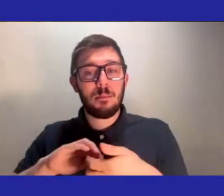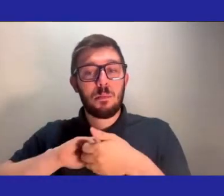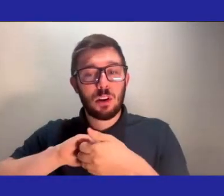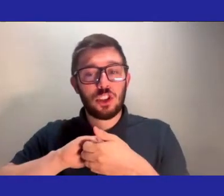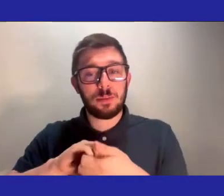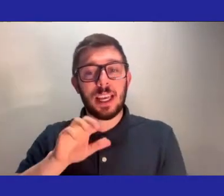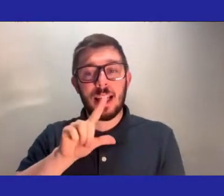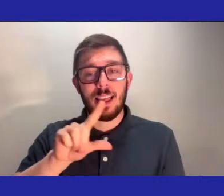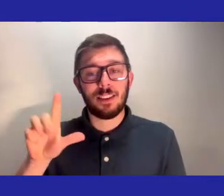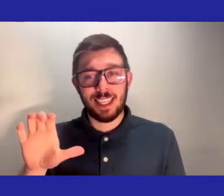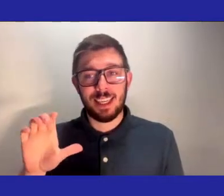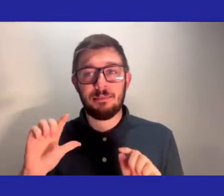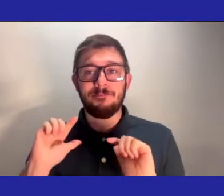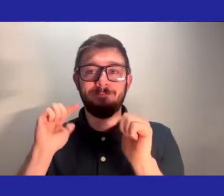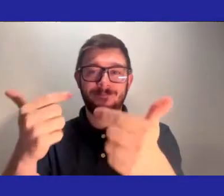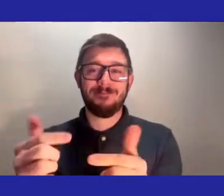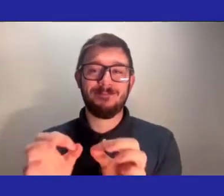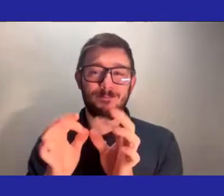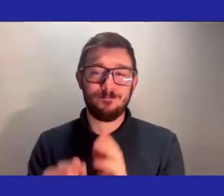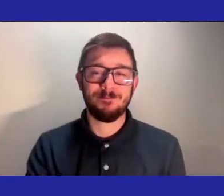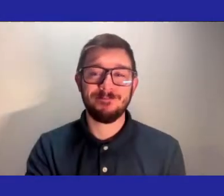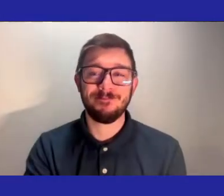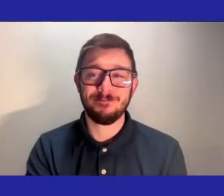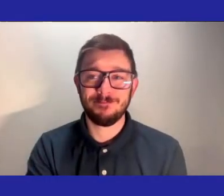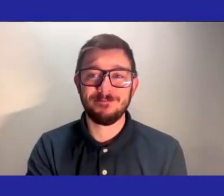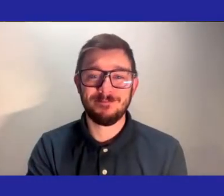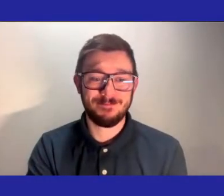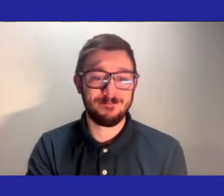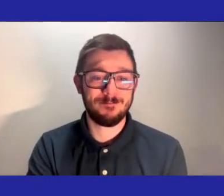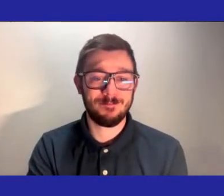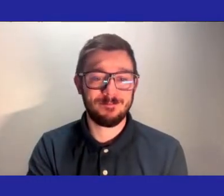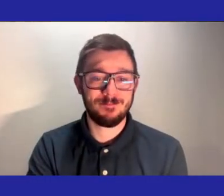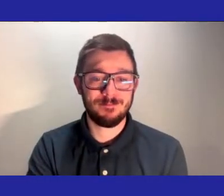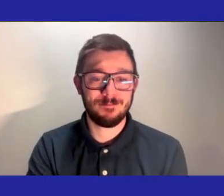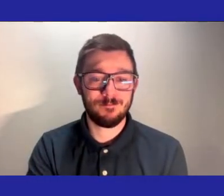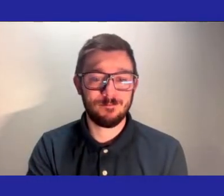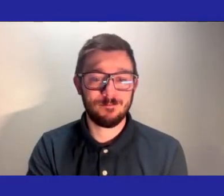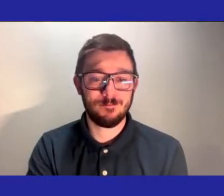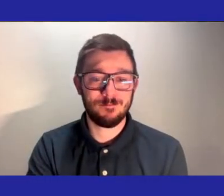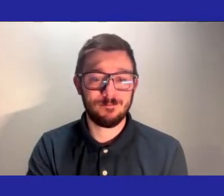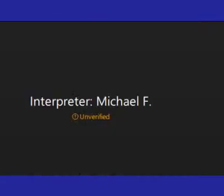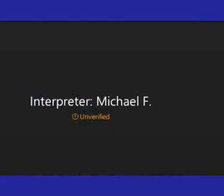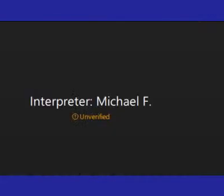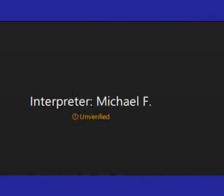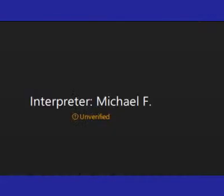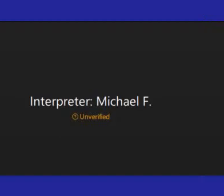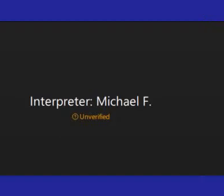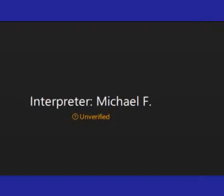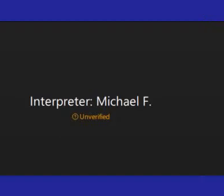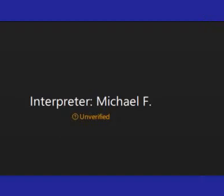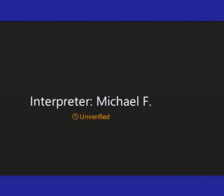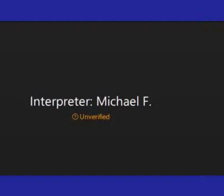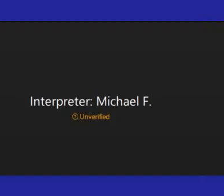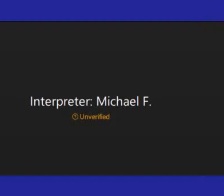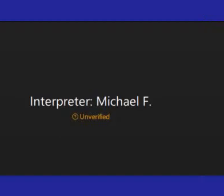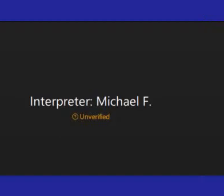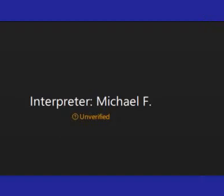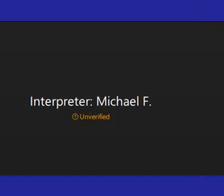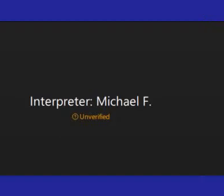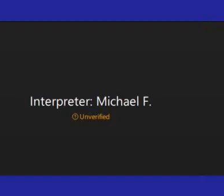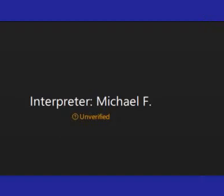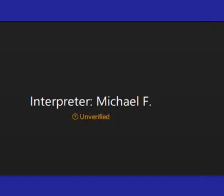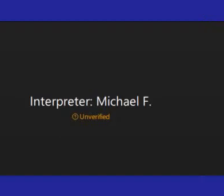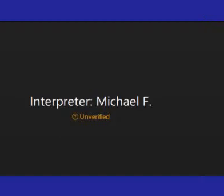And as a result of that adoption of a single FI that was supposed to go live of April 1st of this